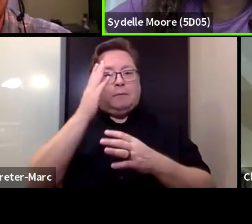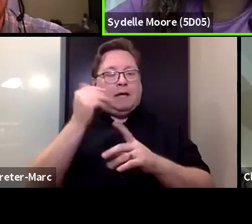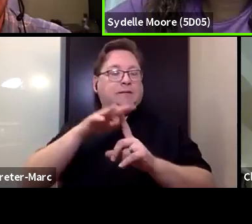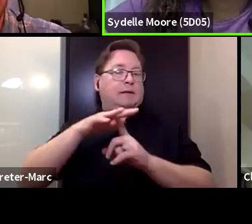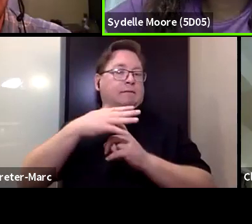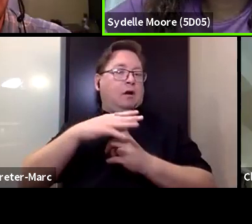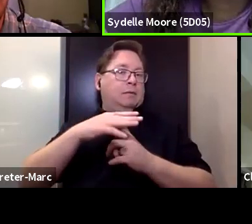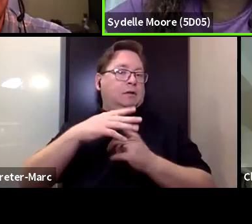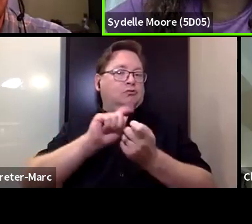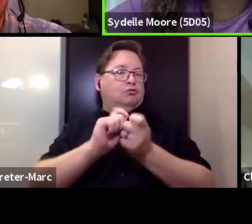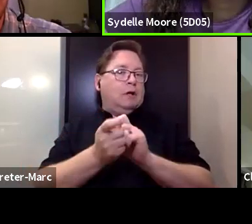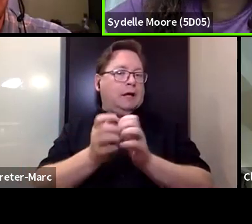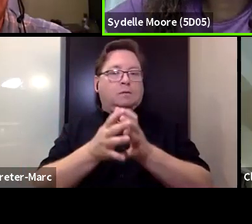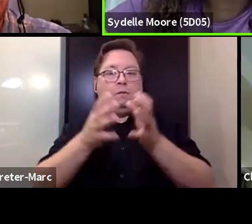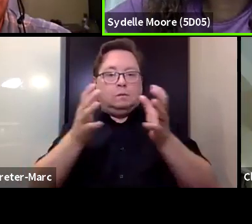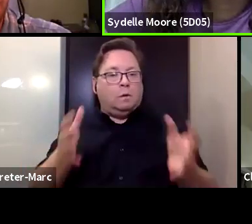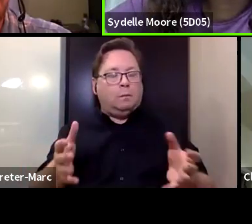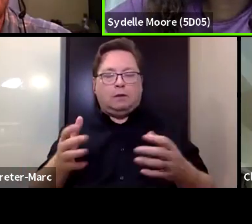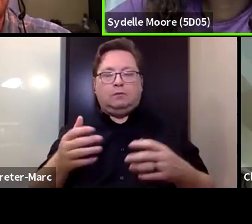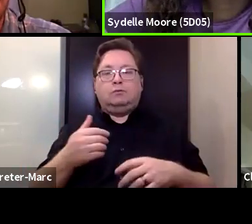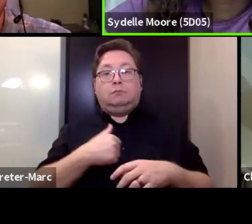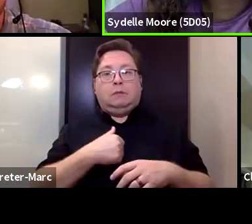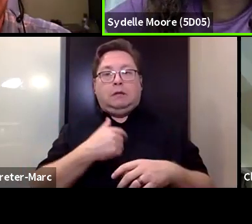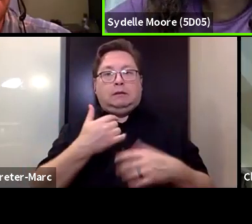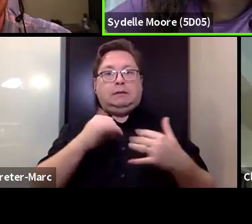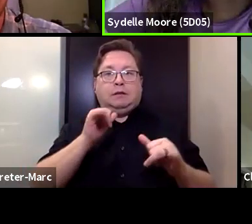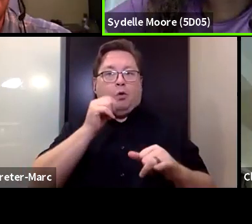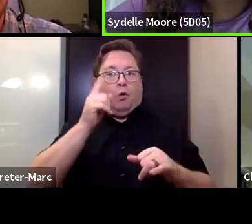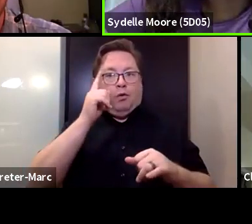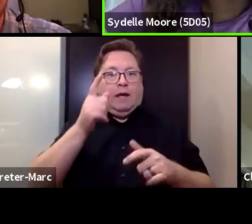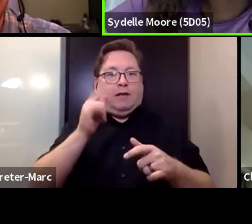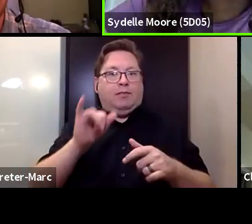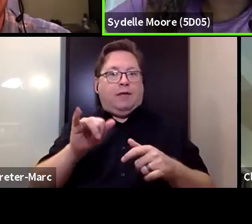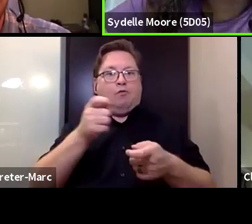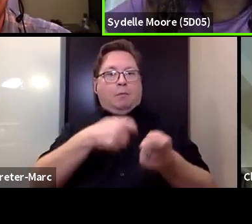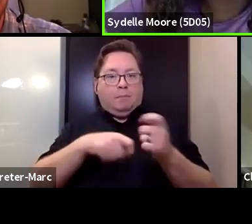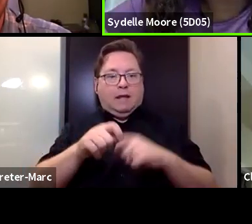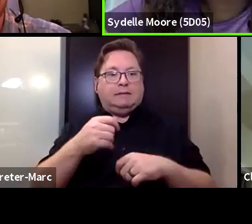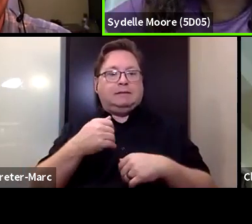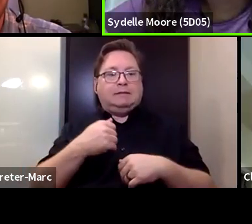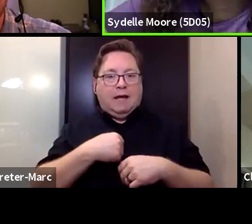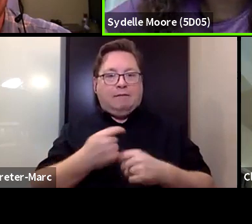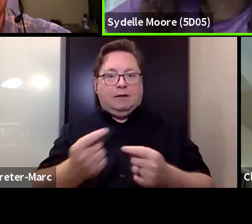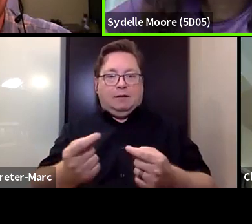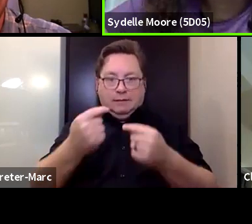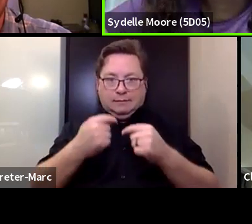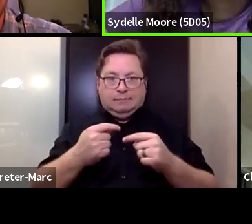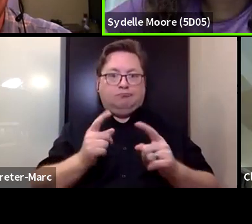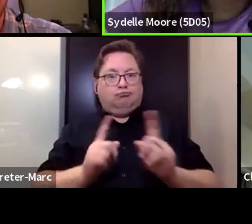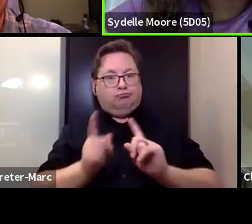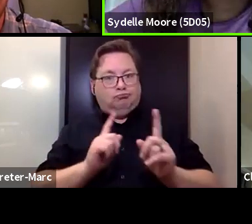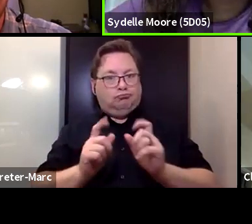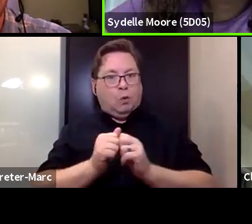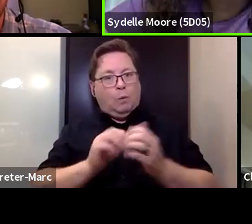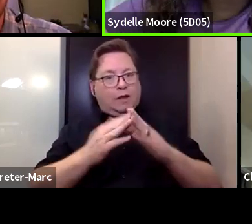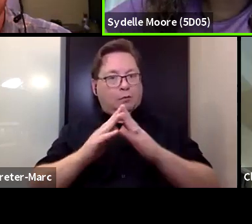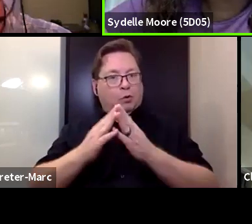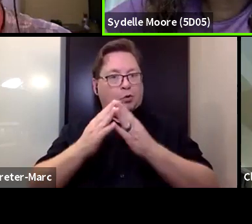much. I still don't think that that's a substitute for having a conversation with the community as a whole